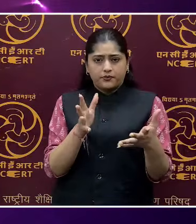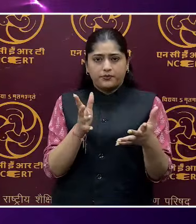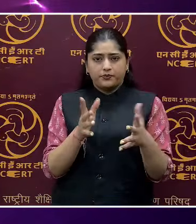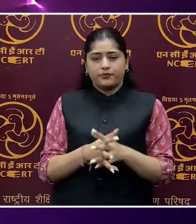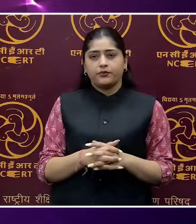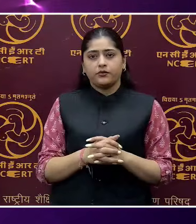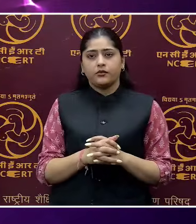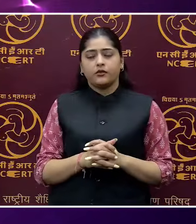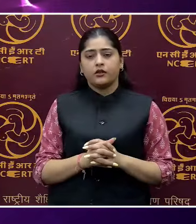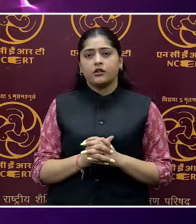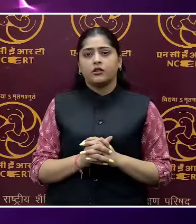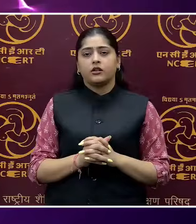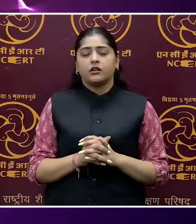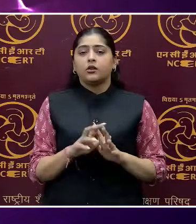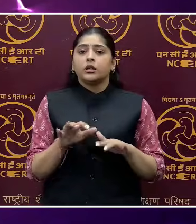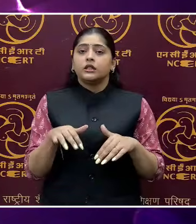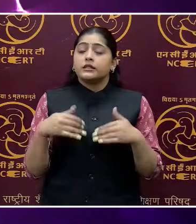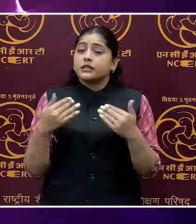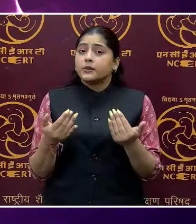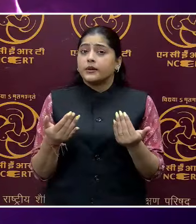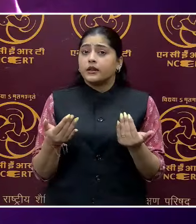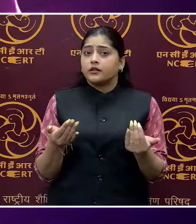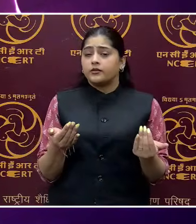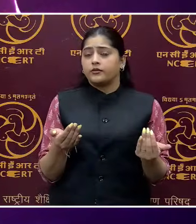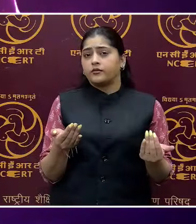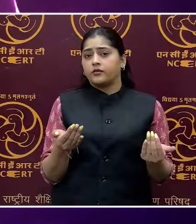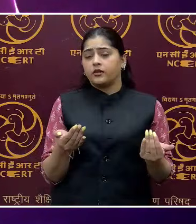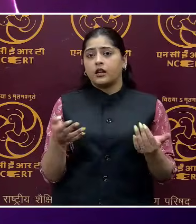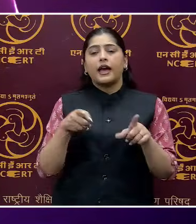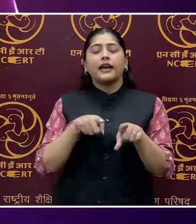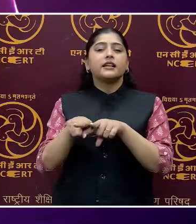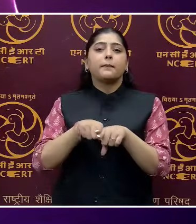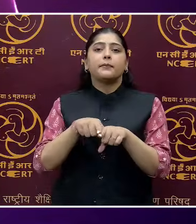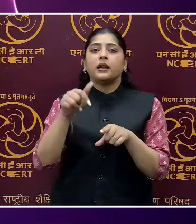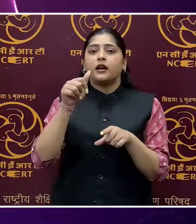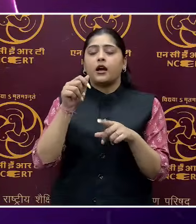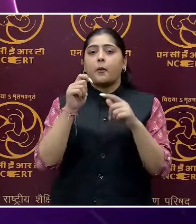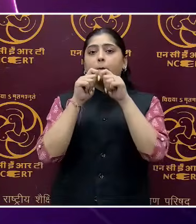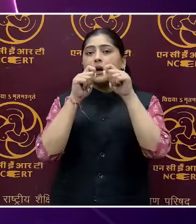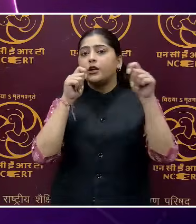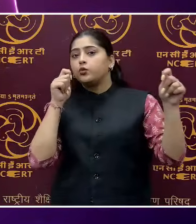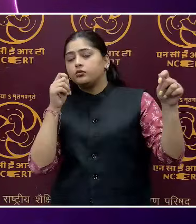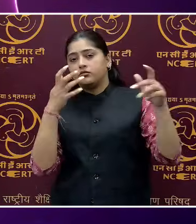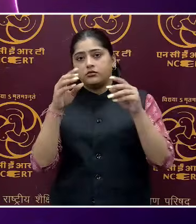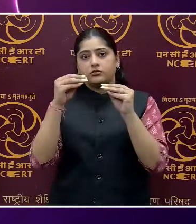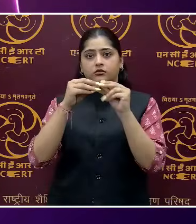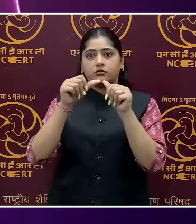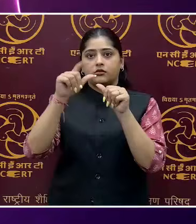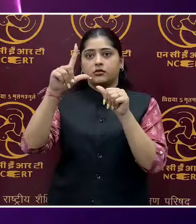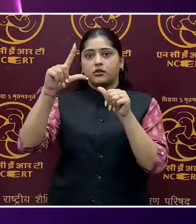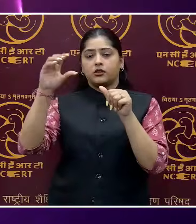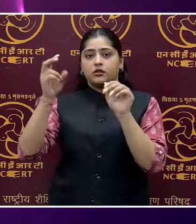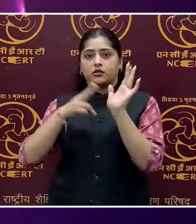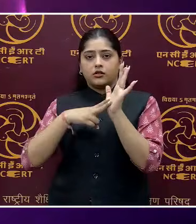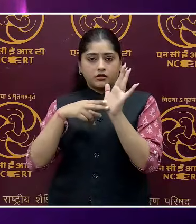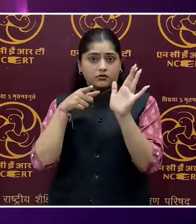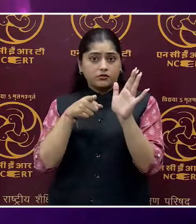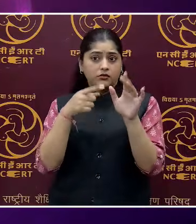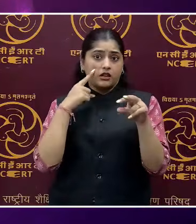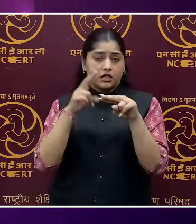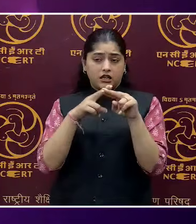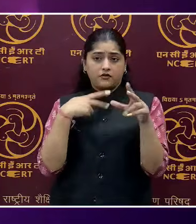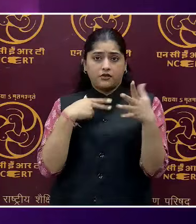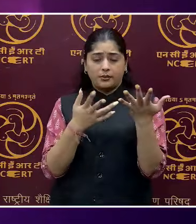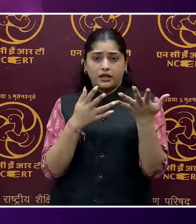their volume. And also when balloon filled with air, when we compress the balloon, air get passed out, it